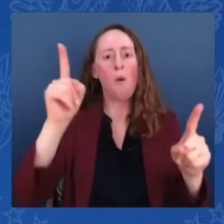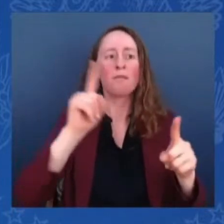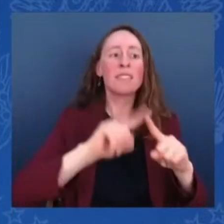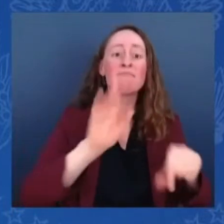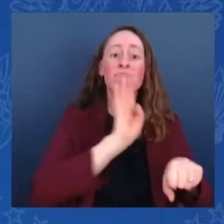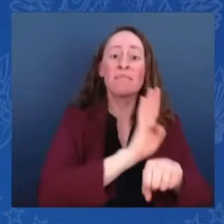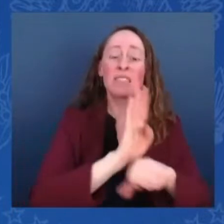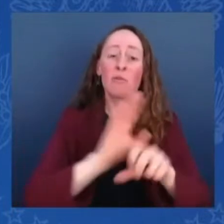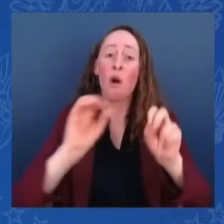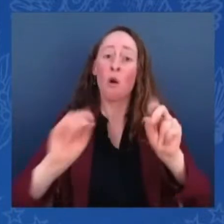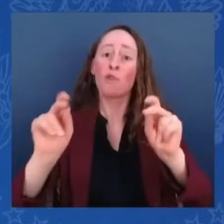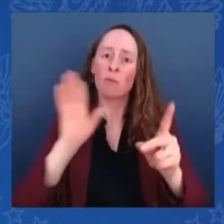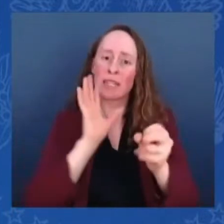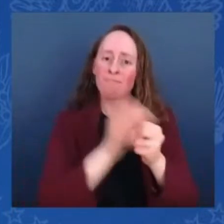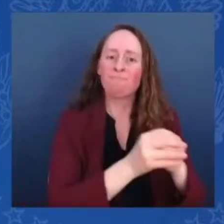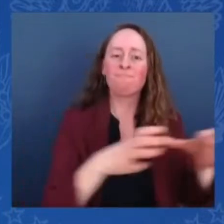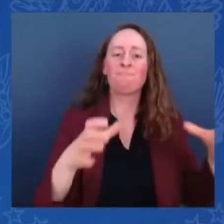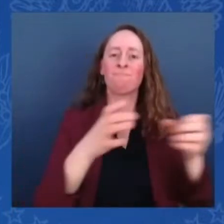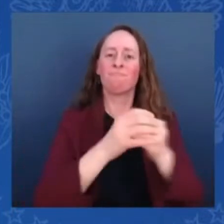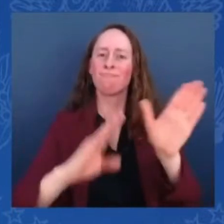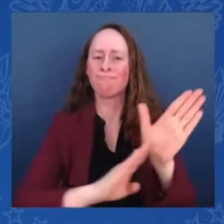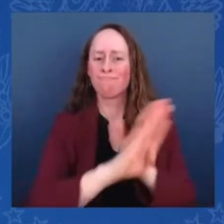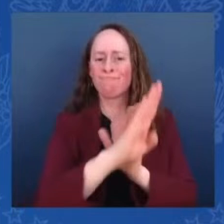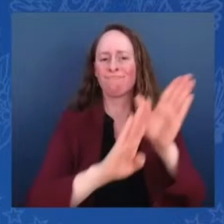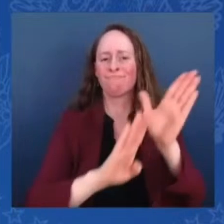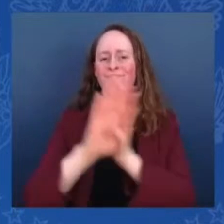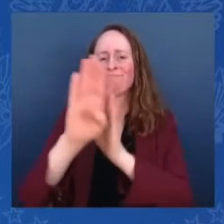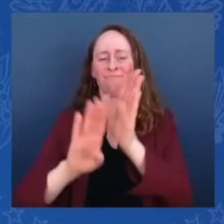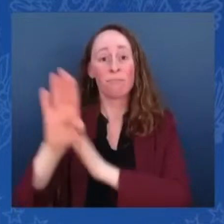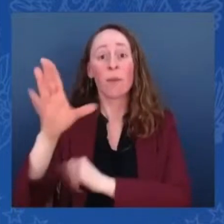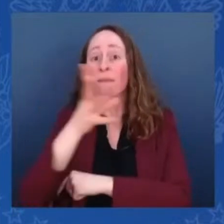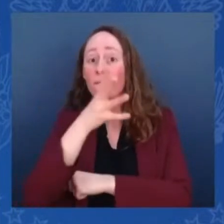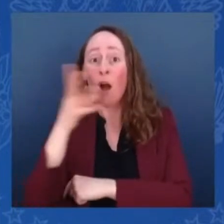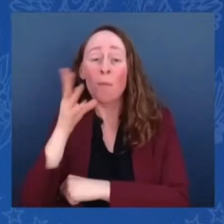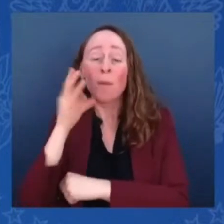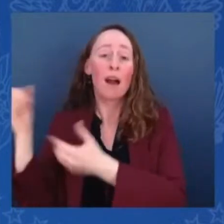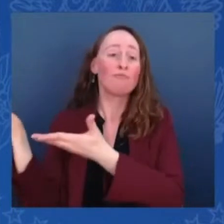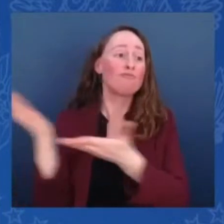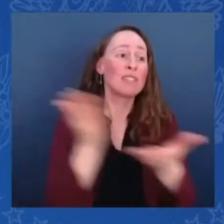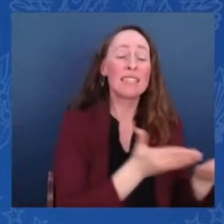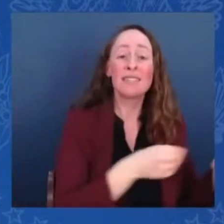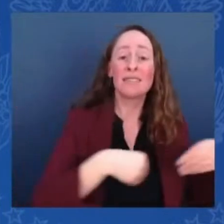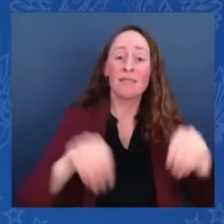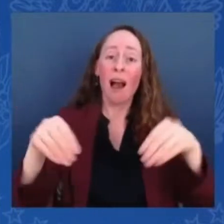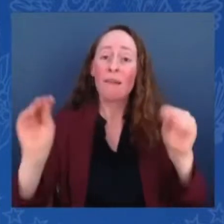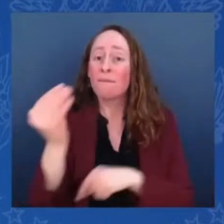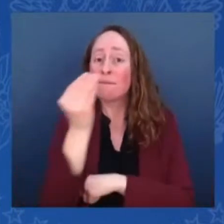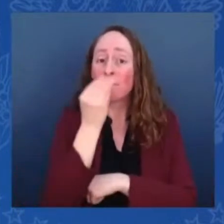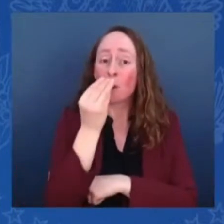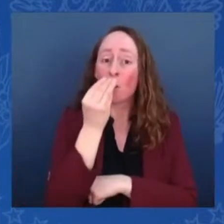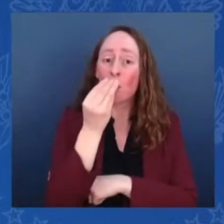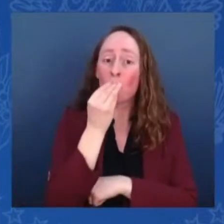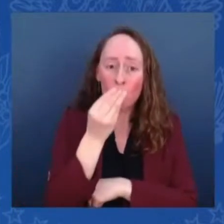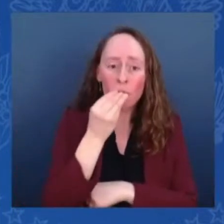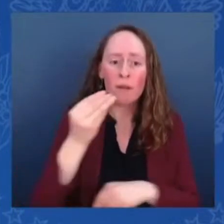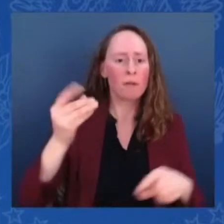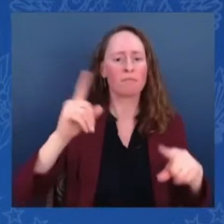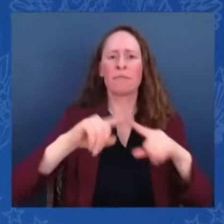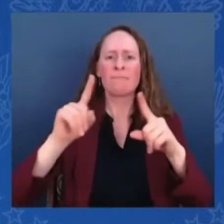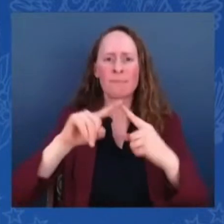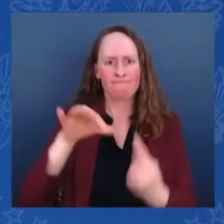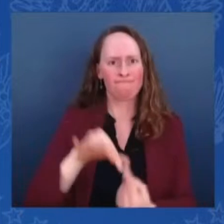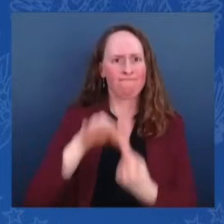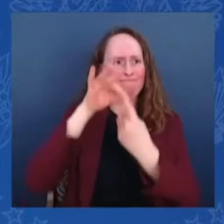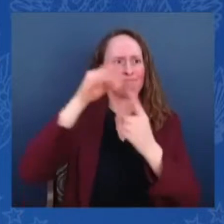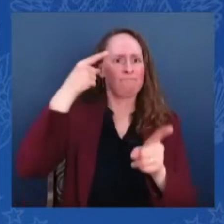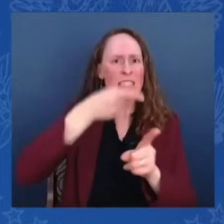new global markets. Will transport critical minerals that are needed for electric vehicles